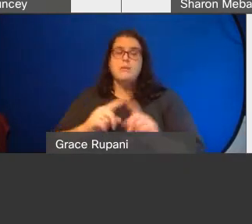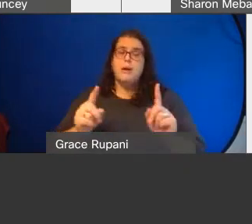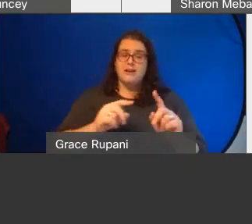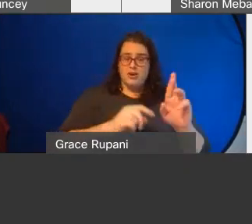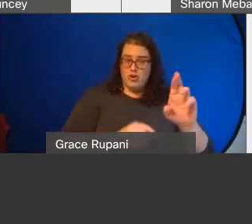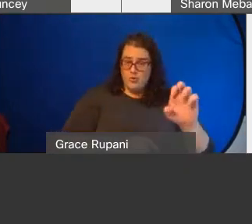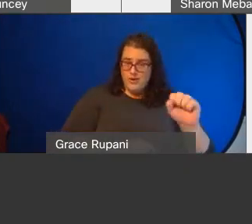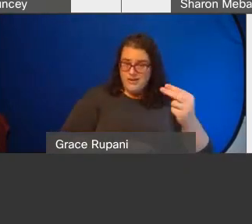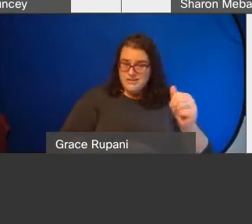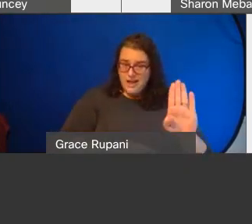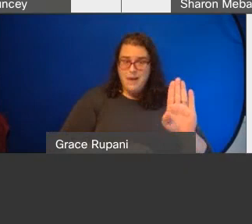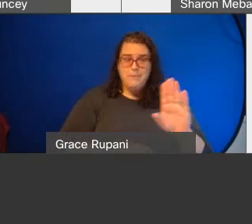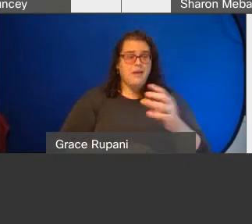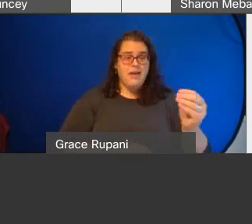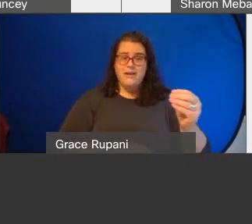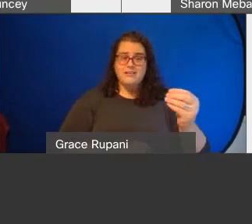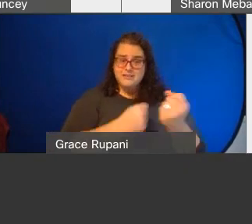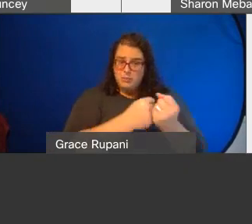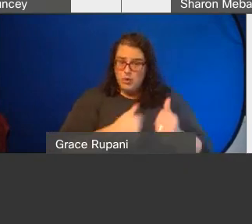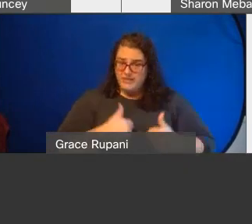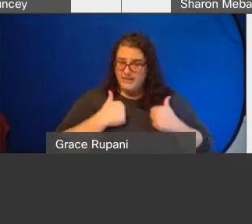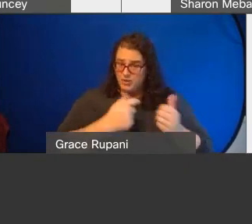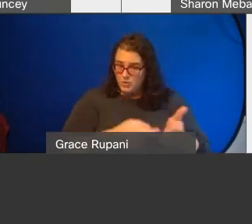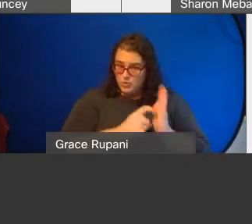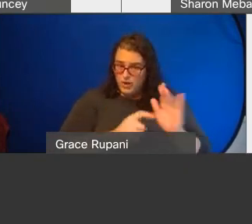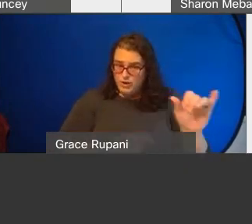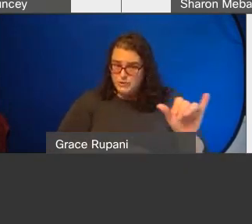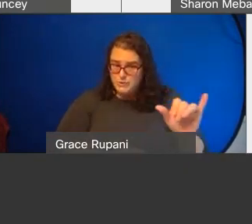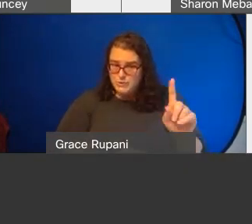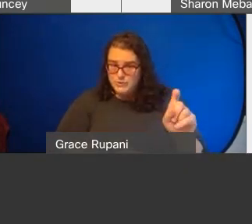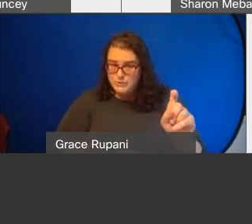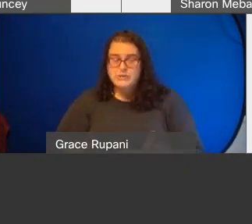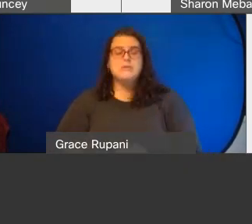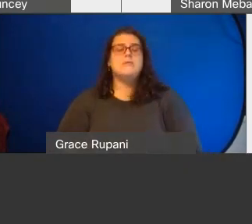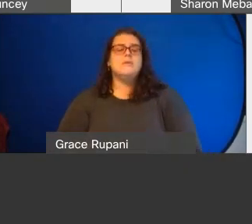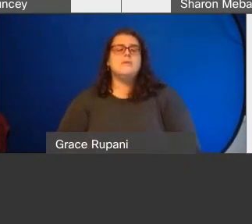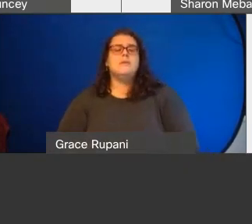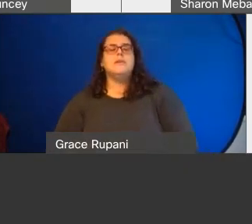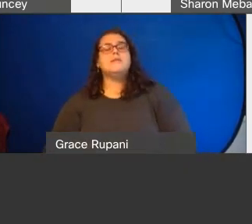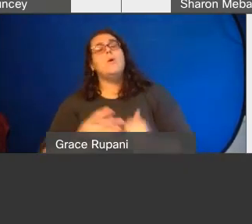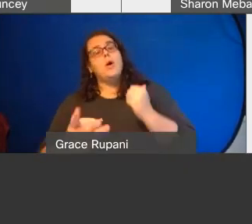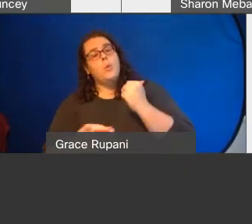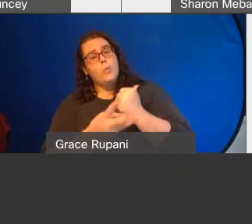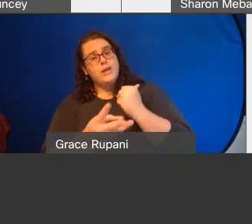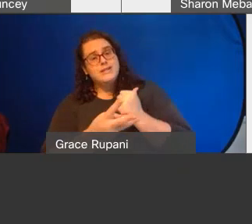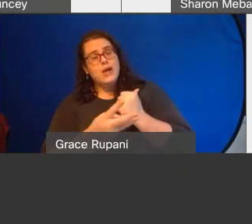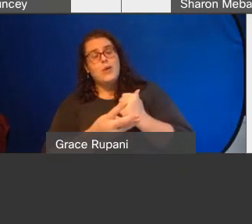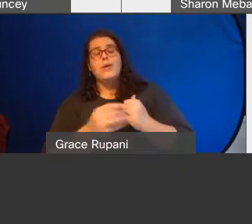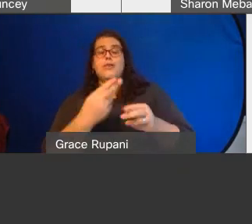this guidance? So the answer to that question in short is no. And